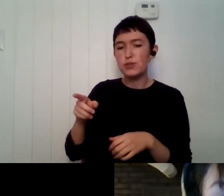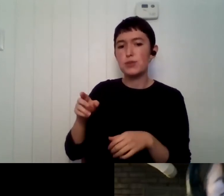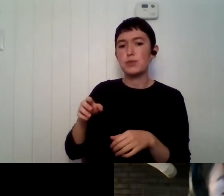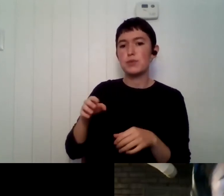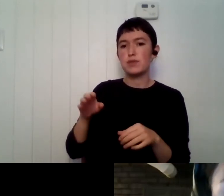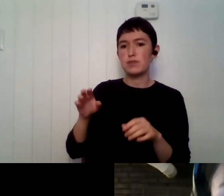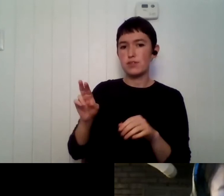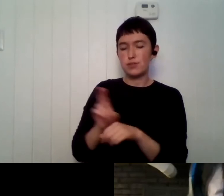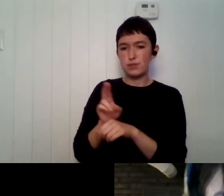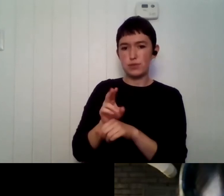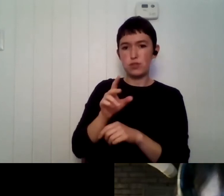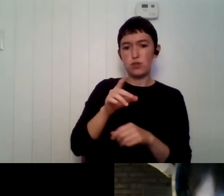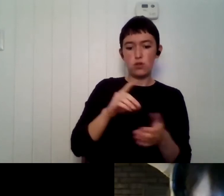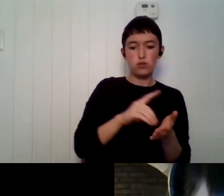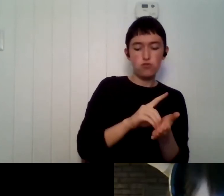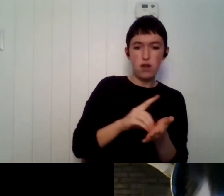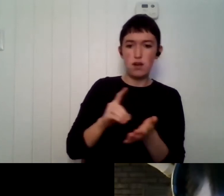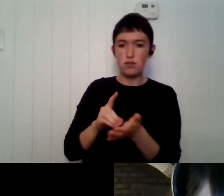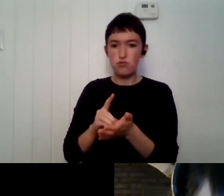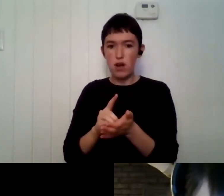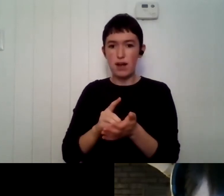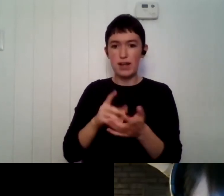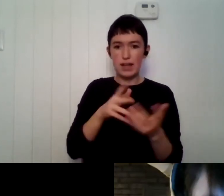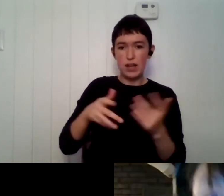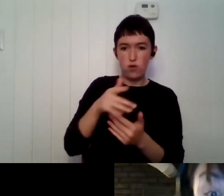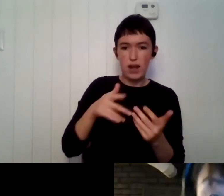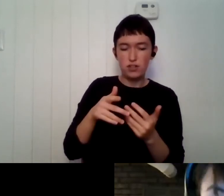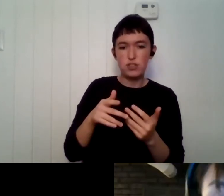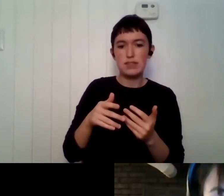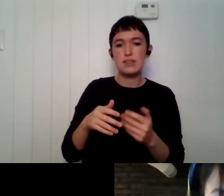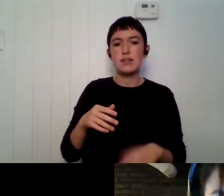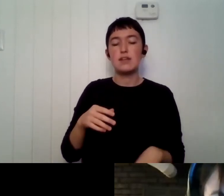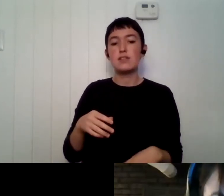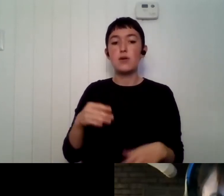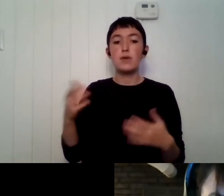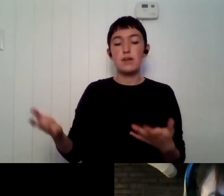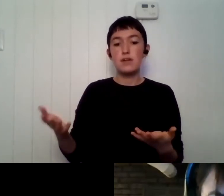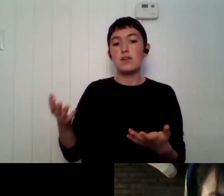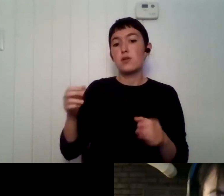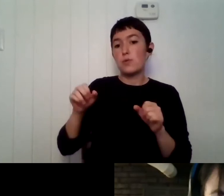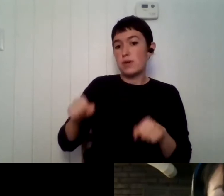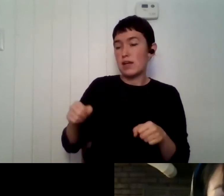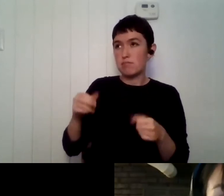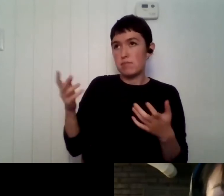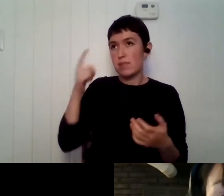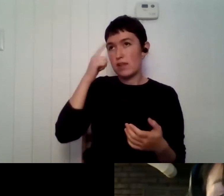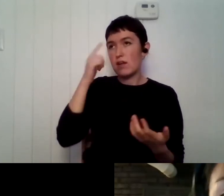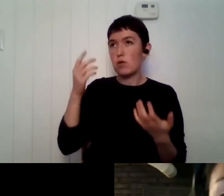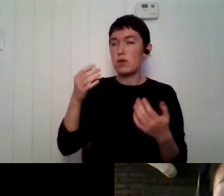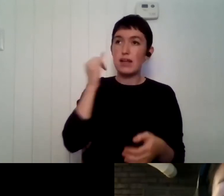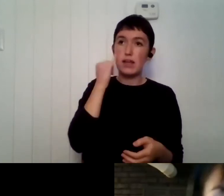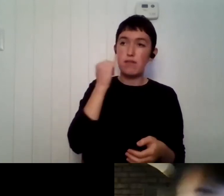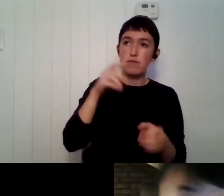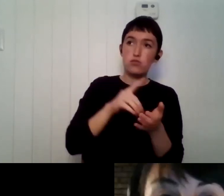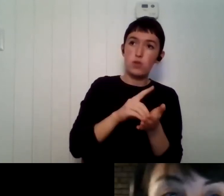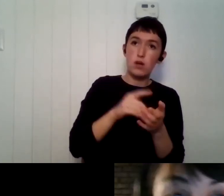AI to know if maybe like this drug works for this thing, but if this person is also taking this drug for this other thing, they're